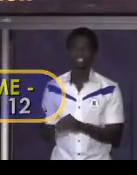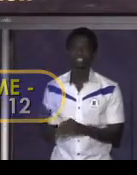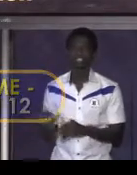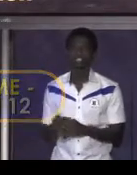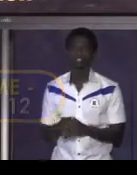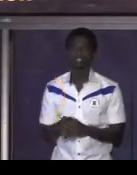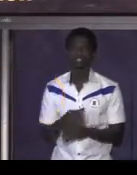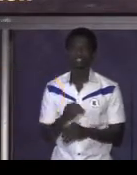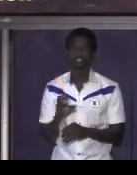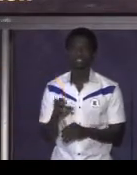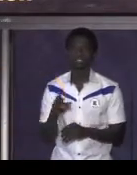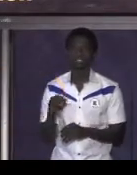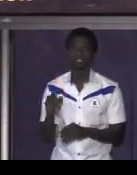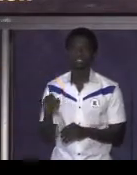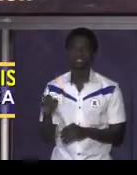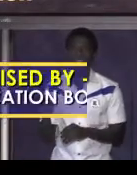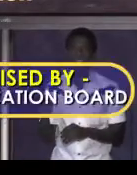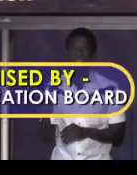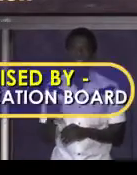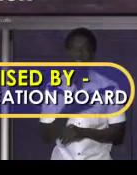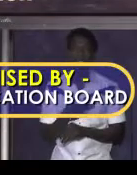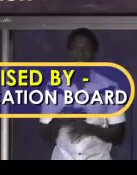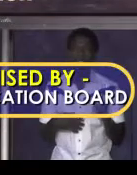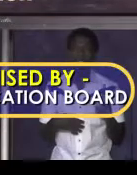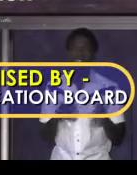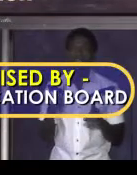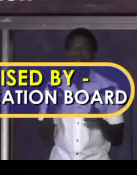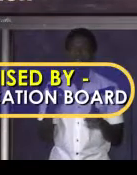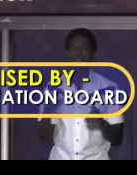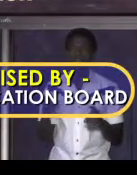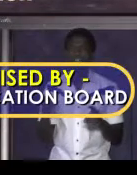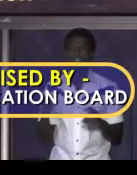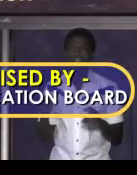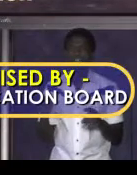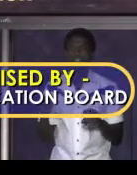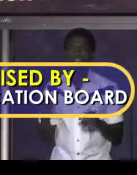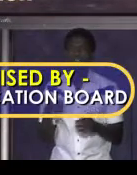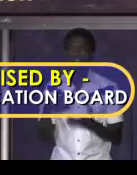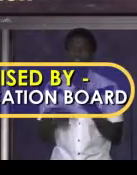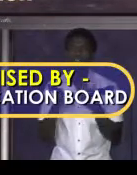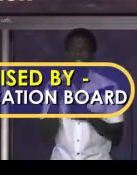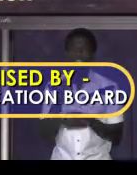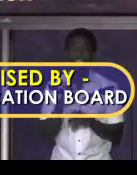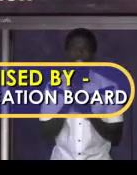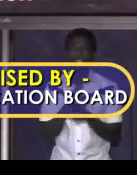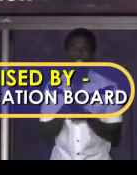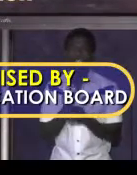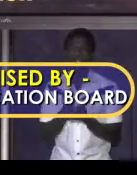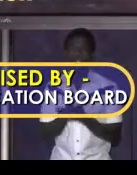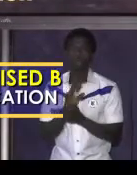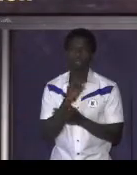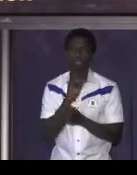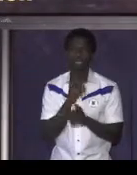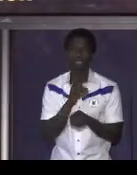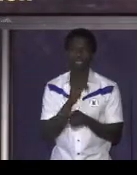C. Recreation. And D. Verification. What's the answer? The correct answer is